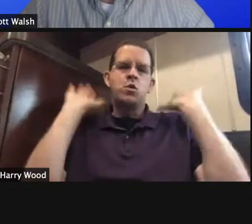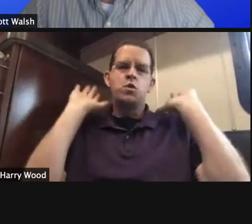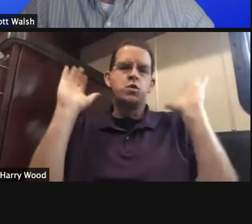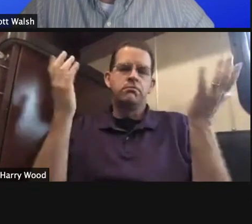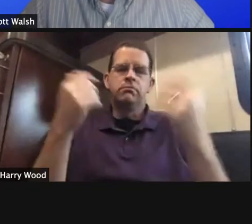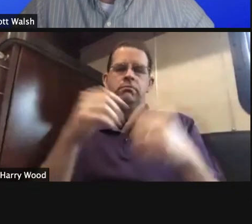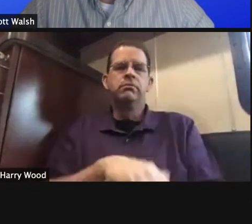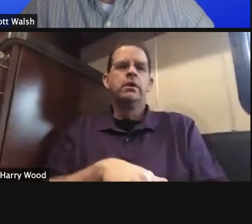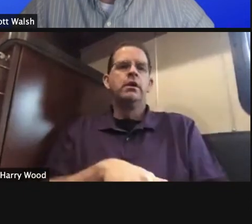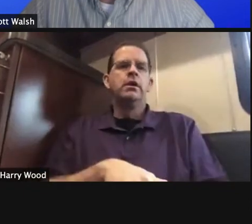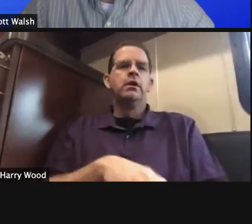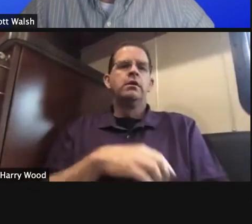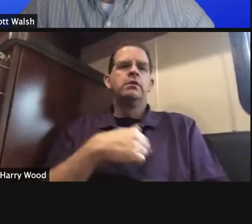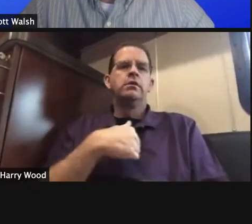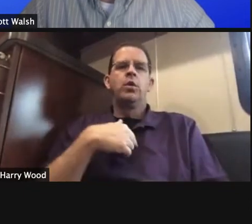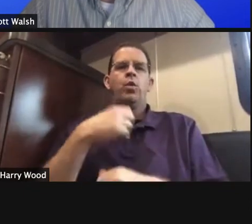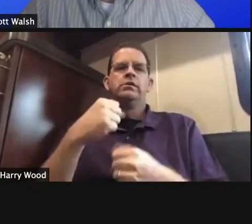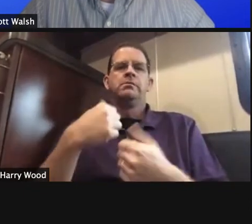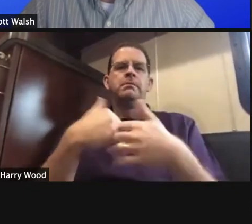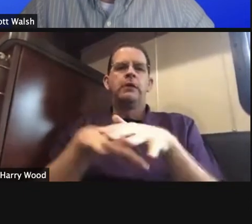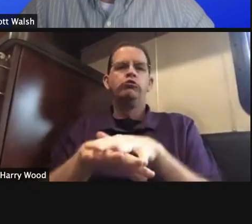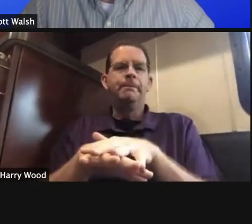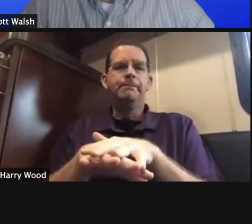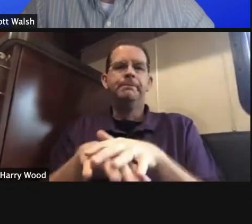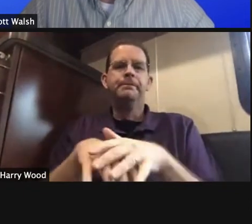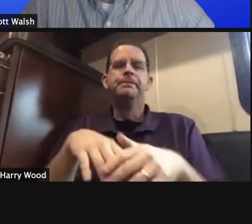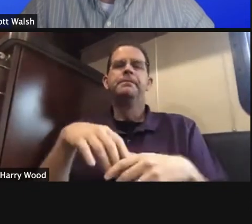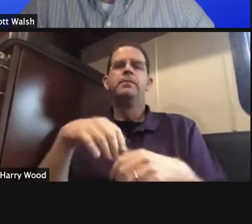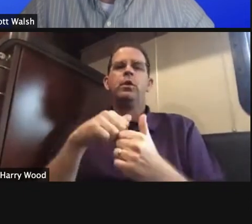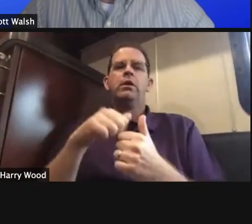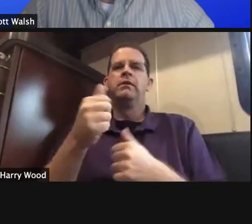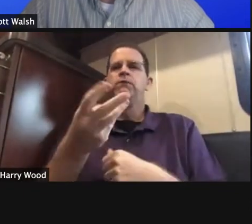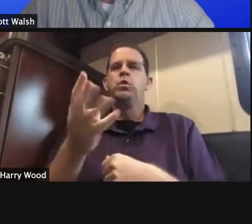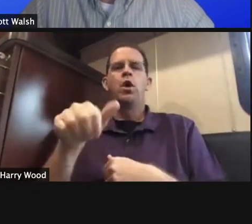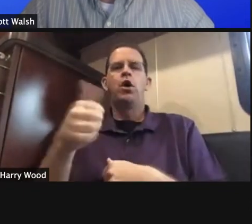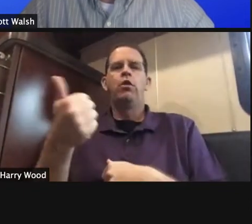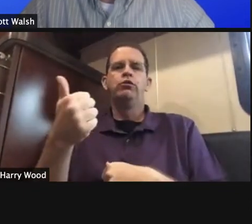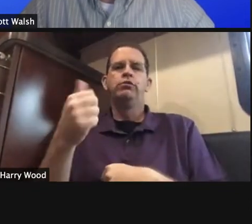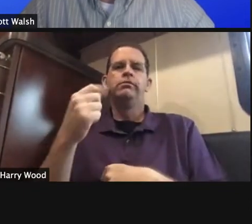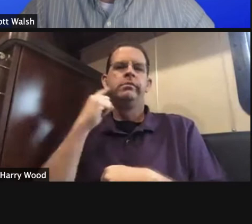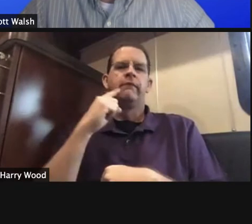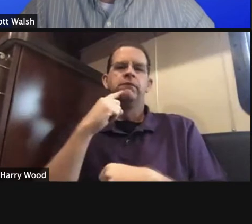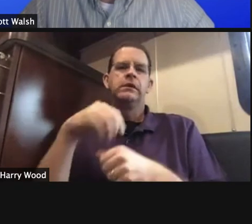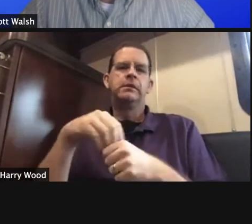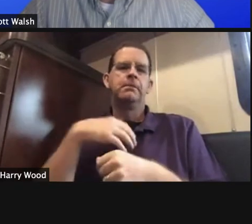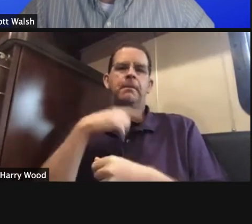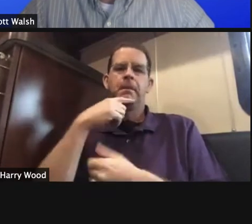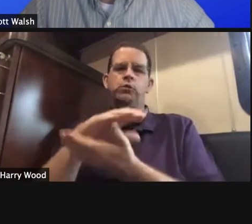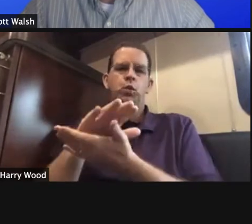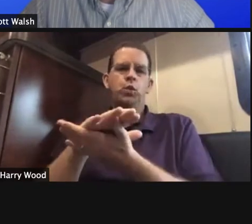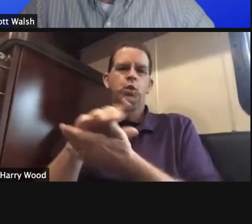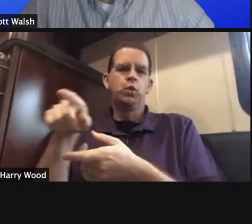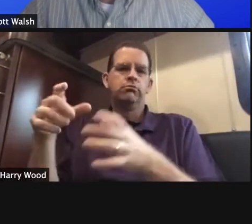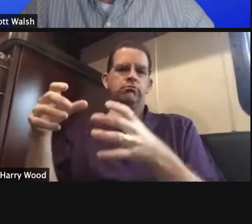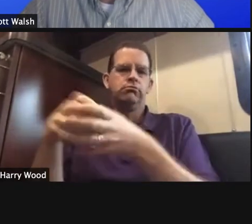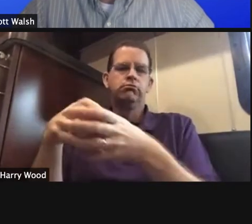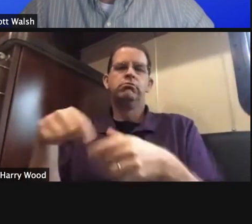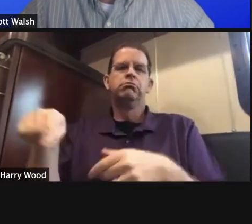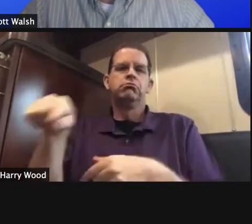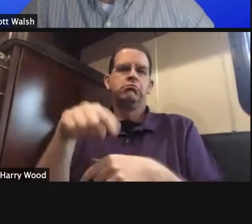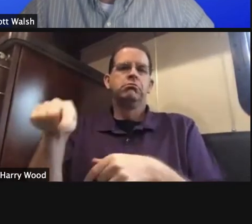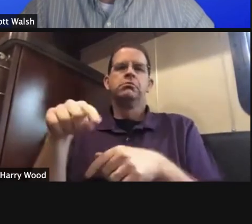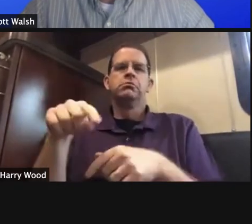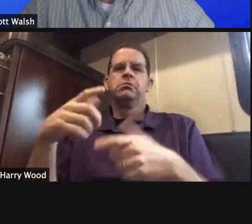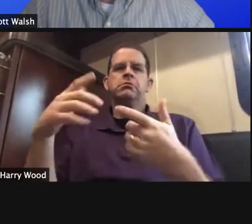around me. But if I take the hearing aids off, I'm completely deaf. Um, I was mainstreamed in a public school with a few other,